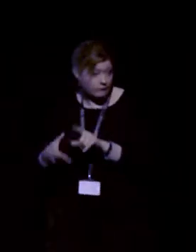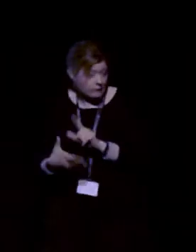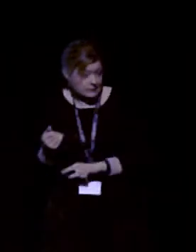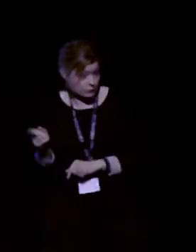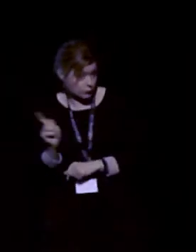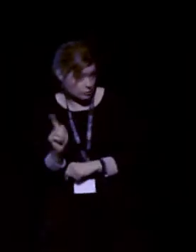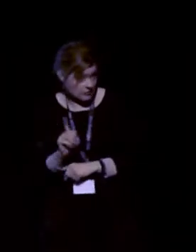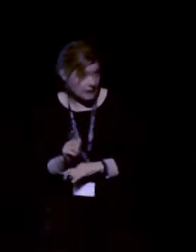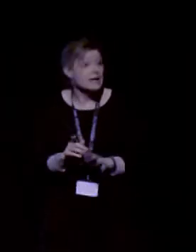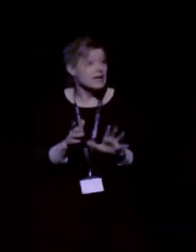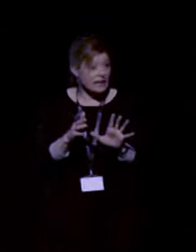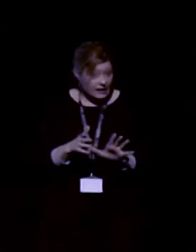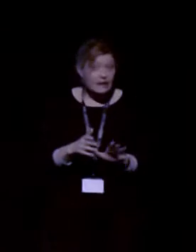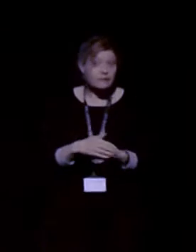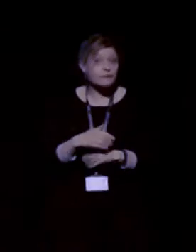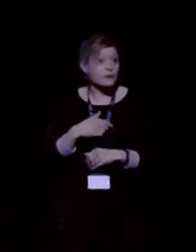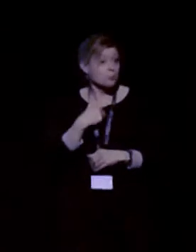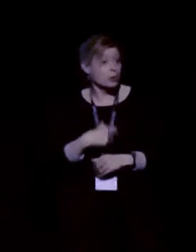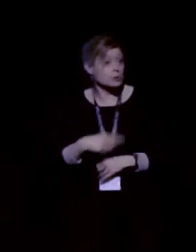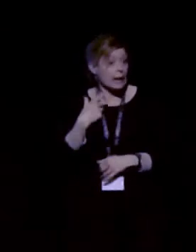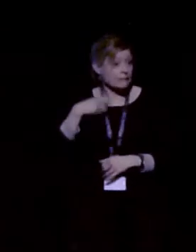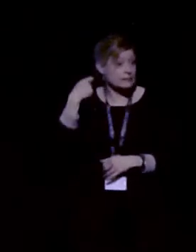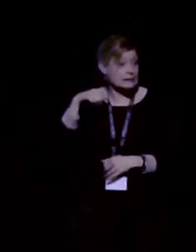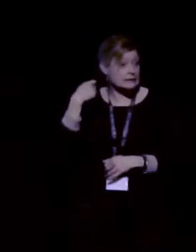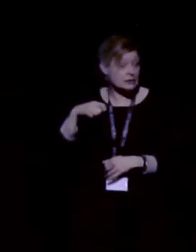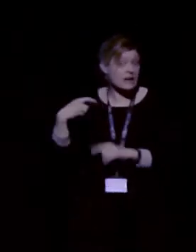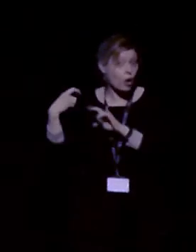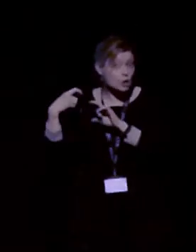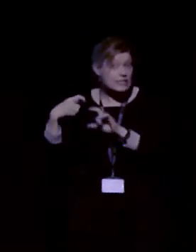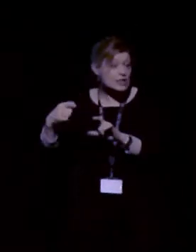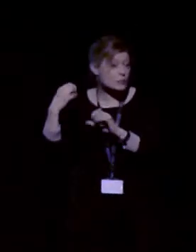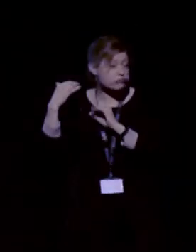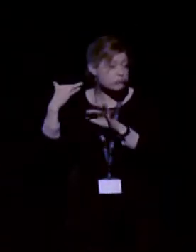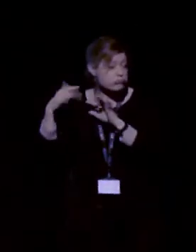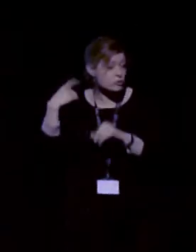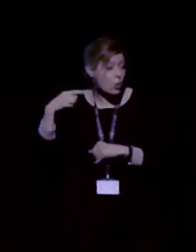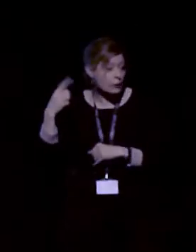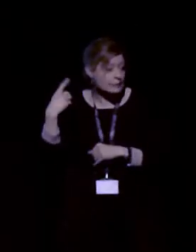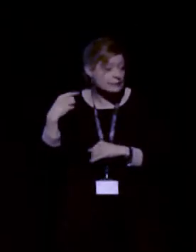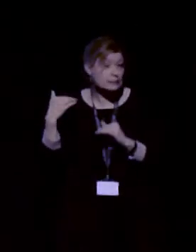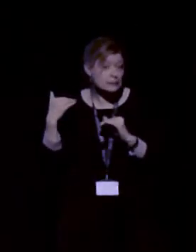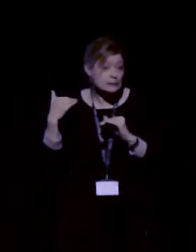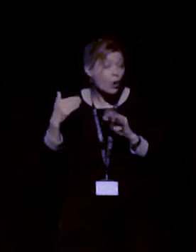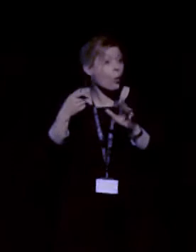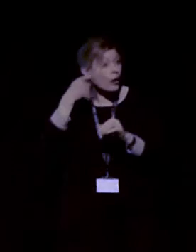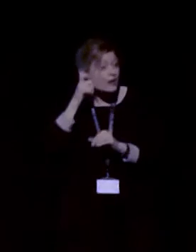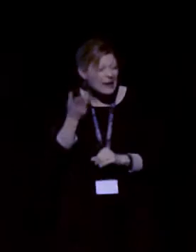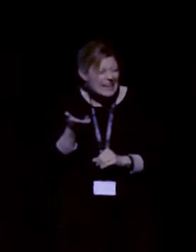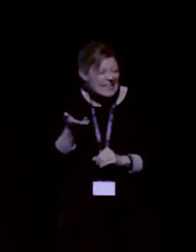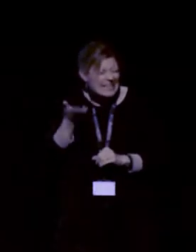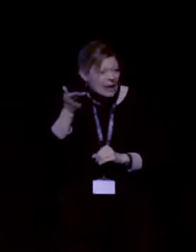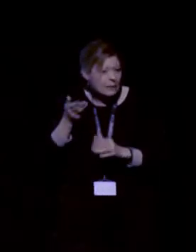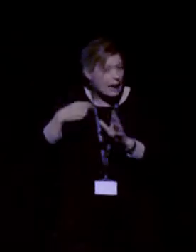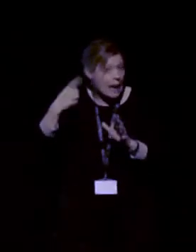to either continuous low-level noise or you give them hearing aids that just give a little bit of amplification,